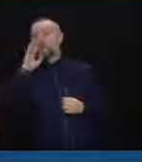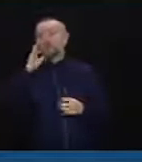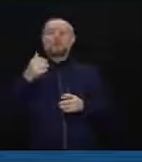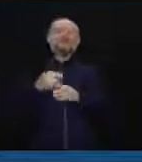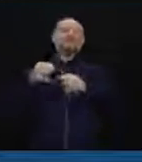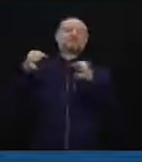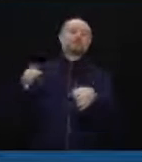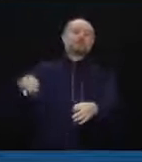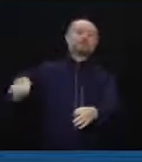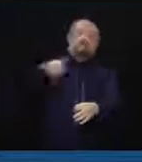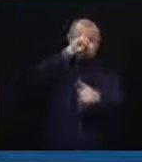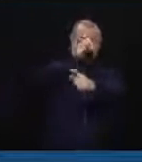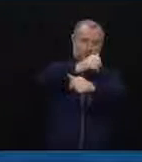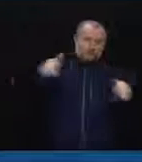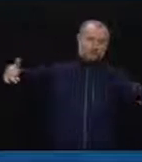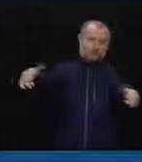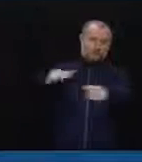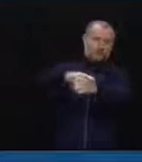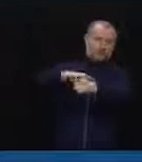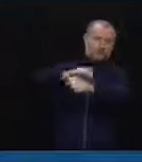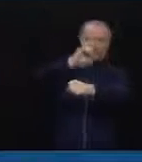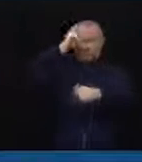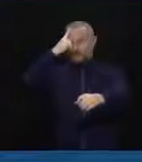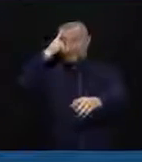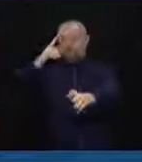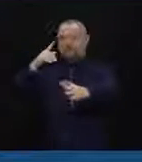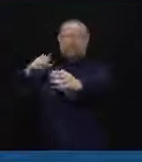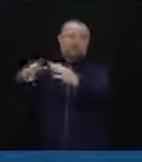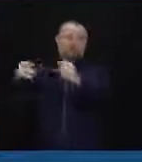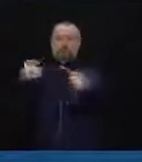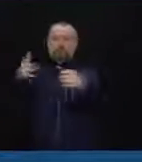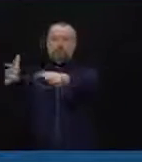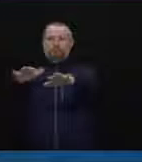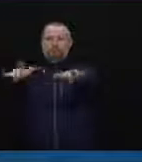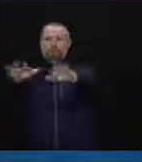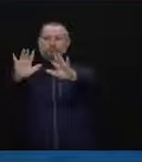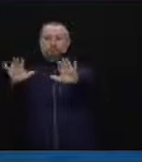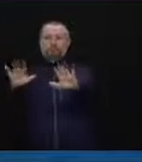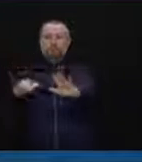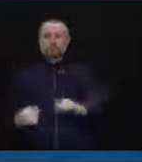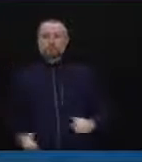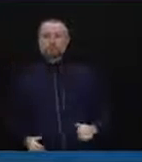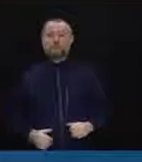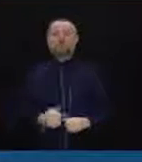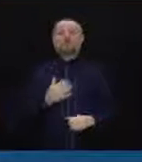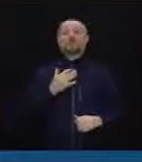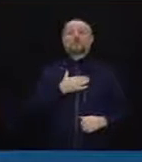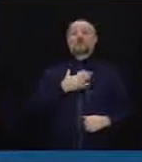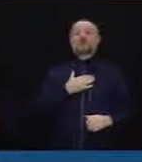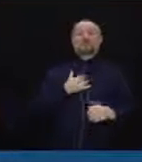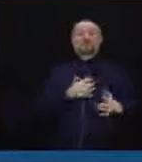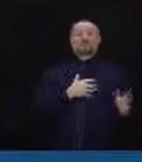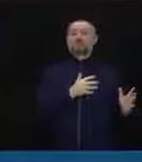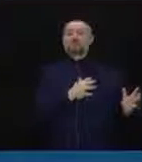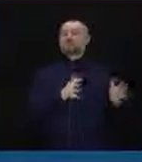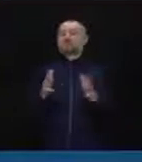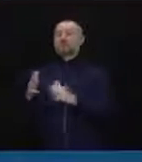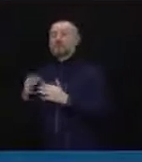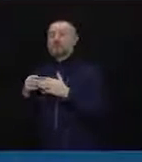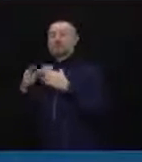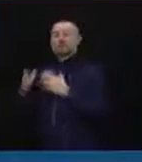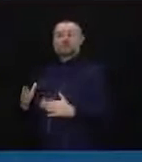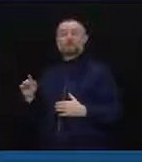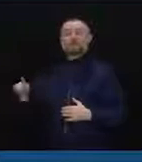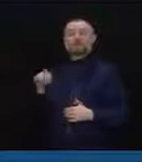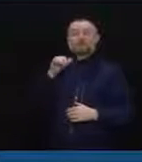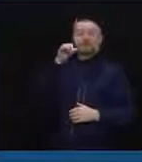local governments. What I would say from my conversations with the leaders yesterday, they want to make